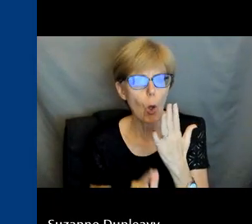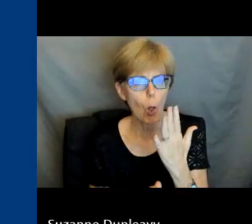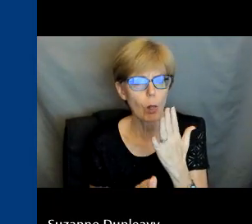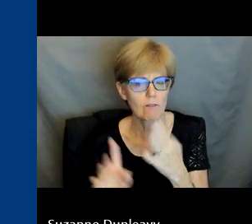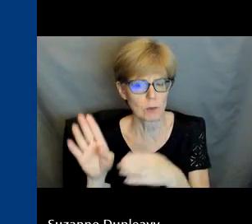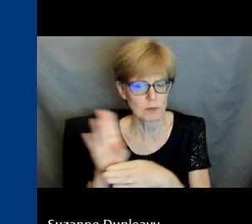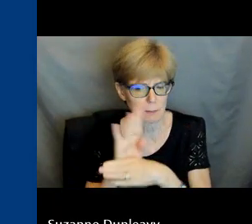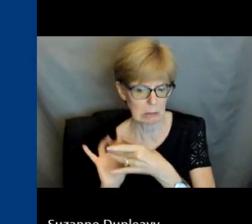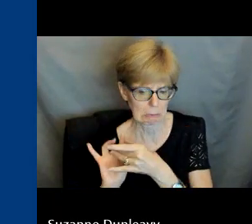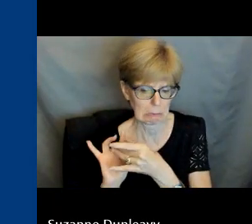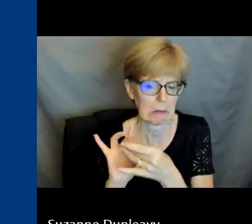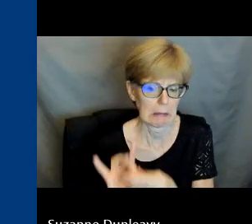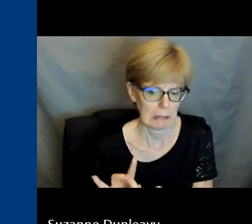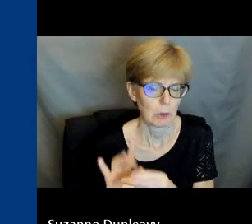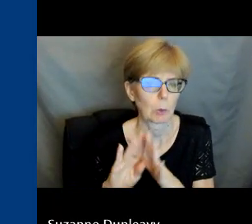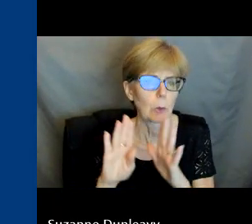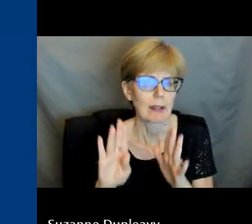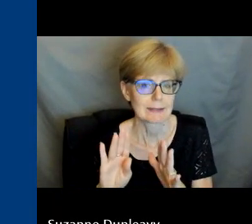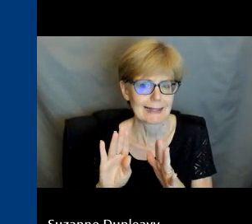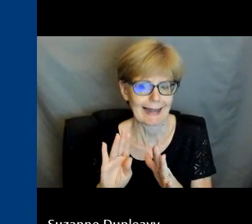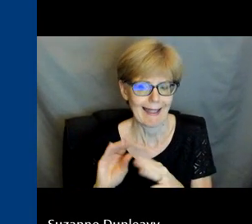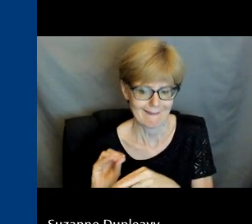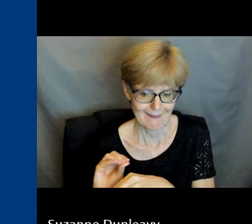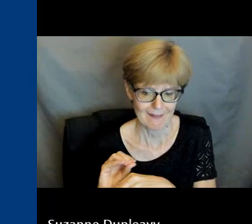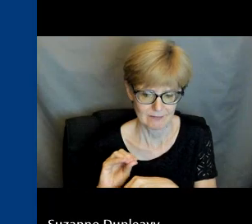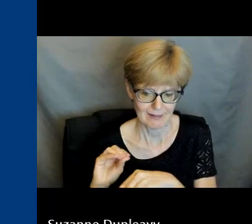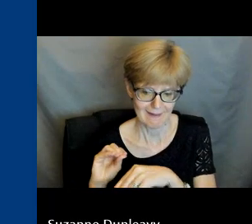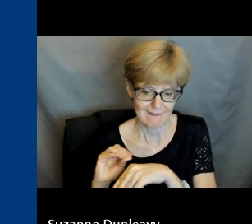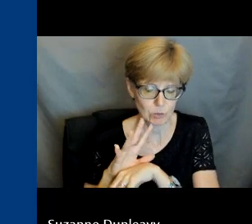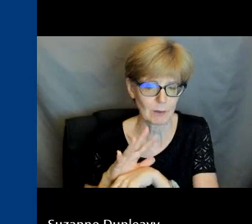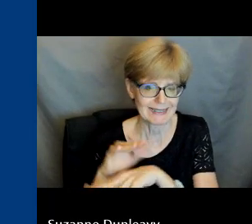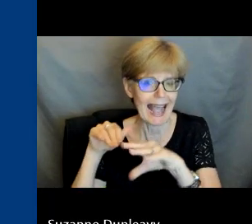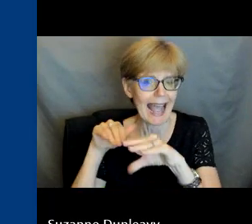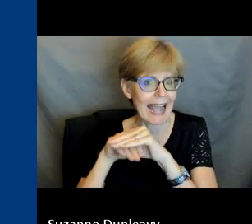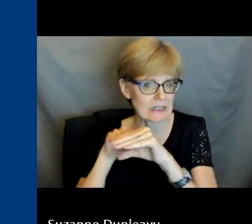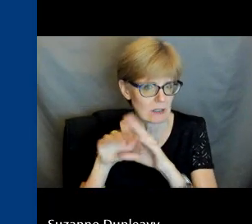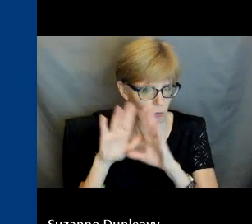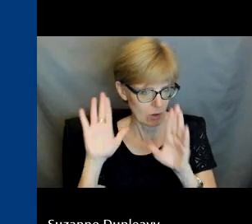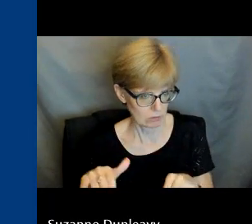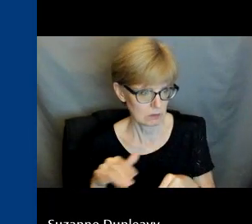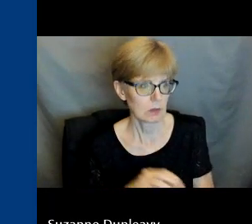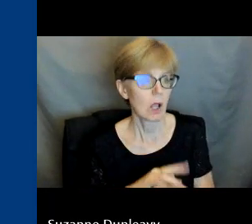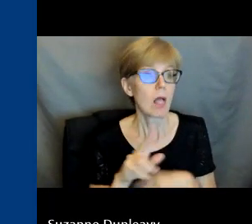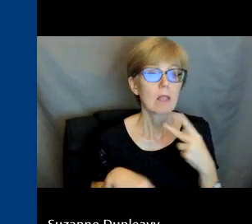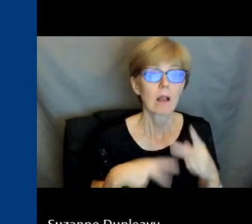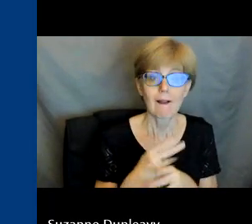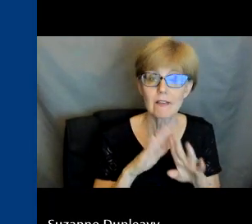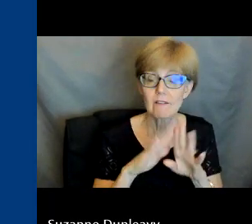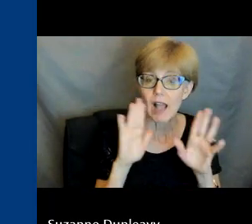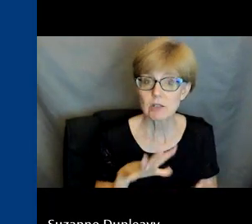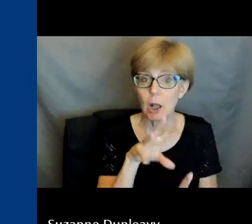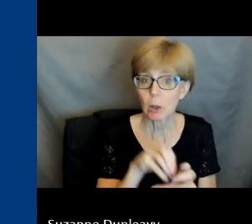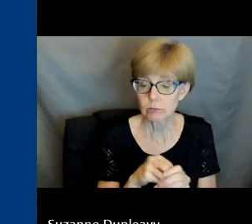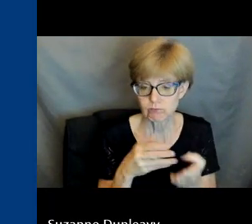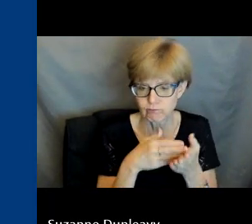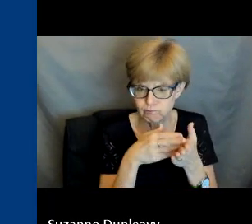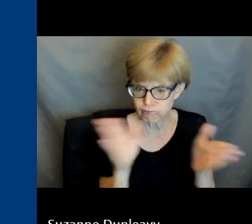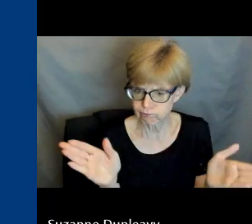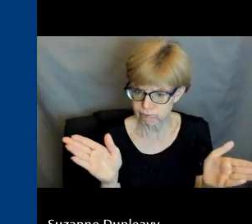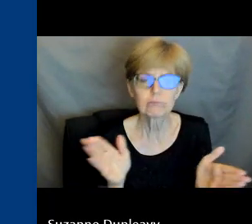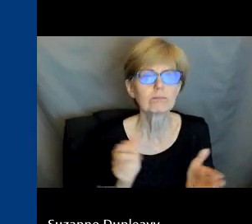surround housing and shape access to housing. The types of housing that are covered by our fair housing laws are really broad. So it's